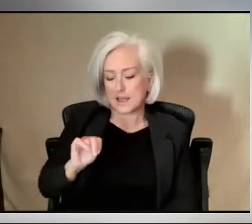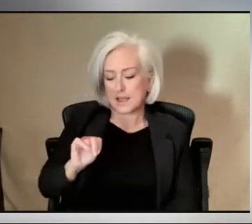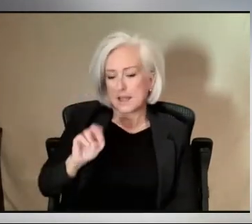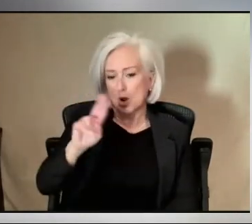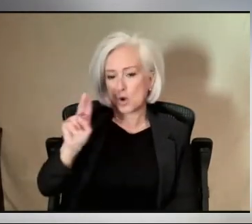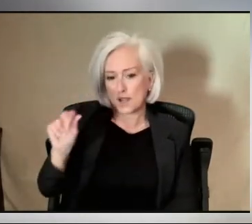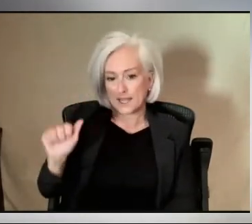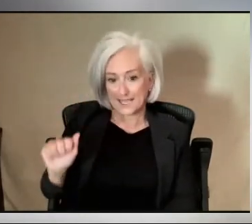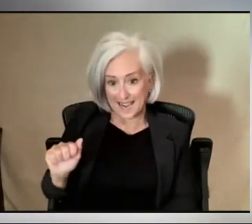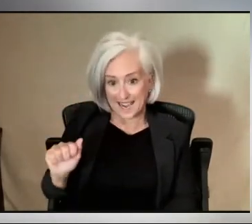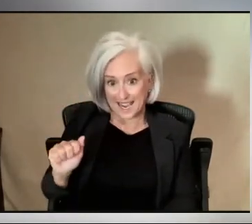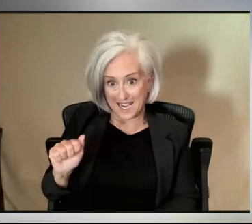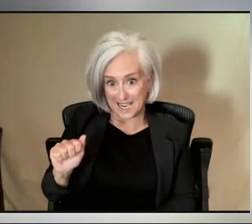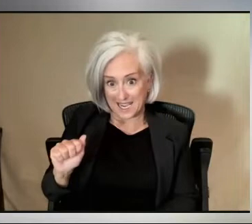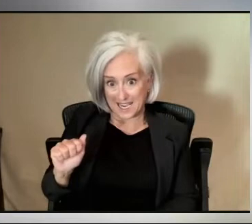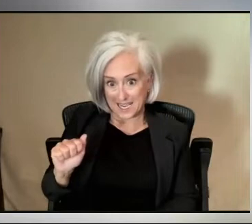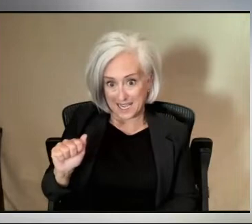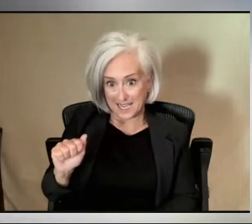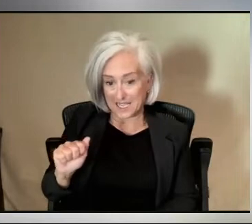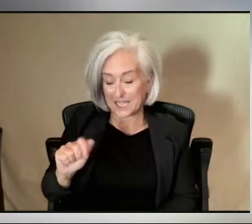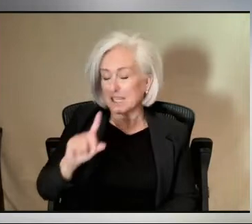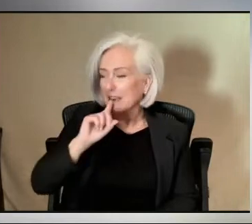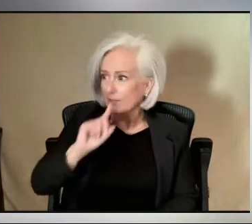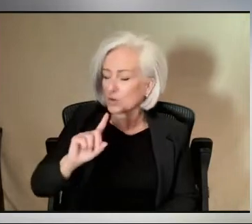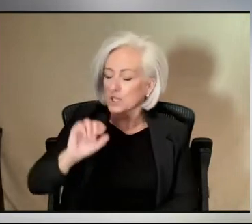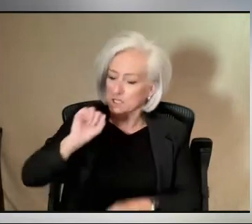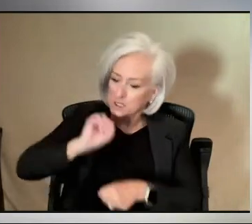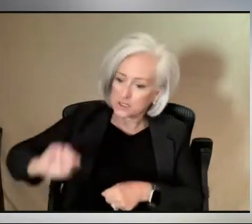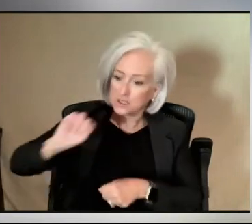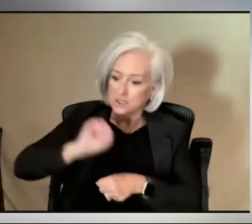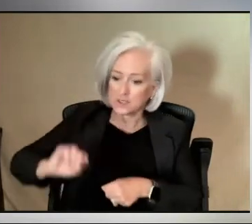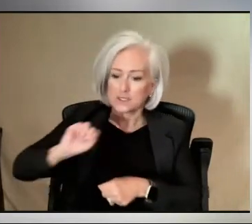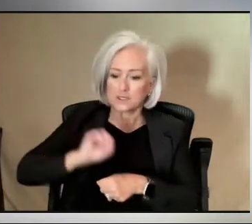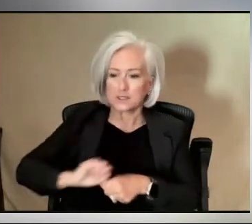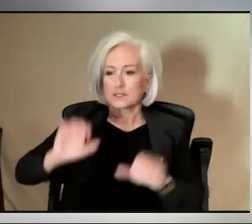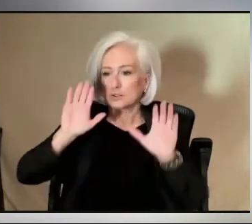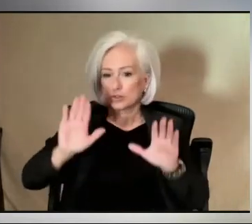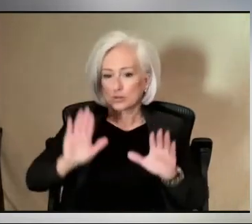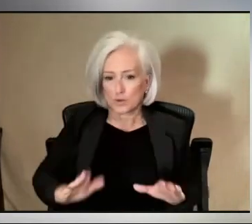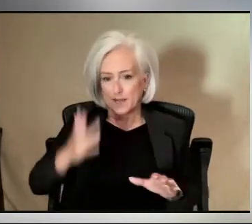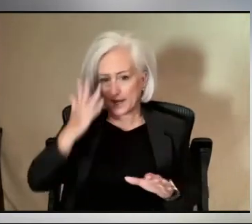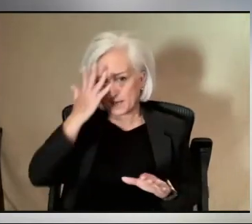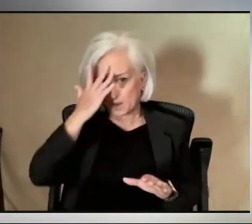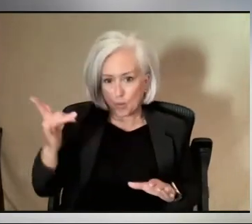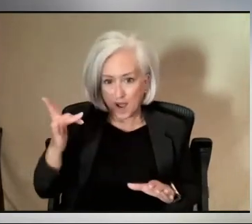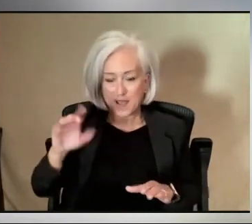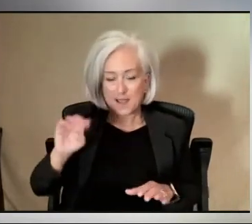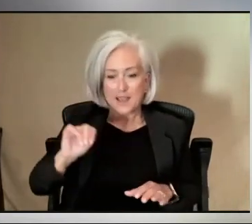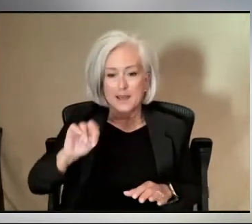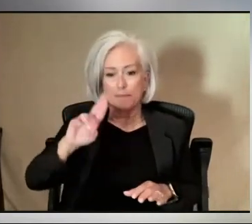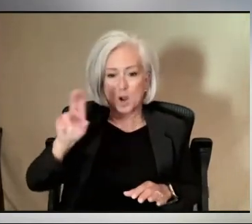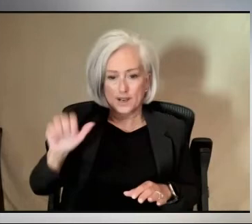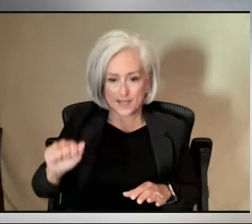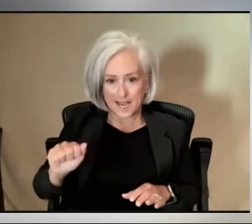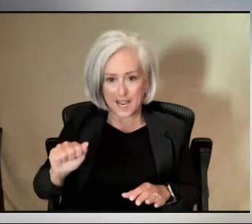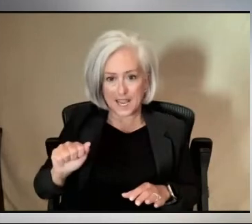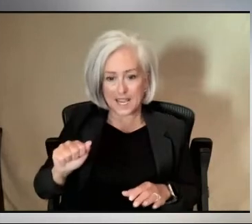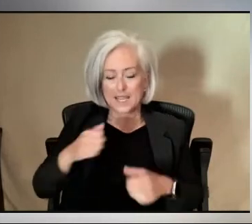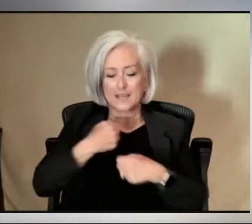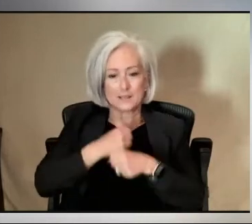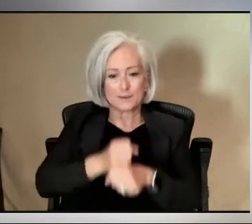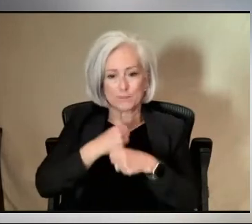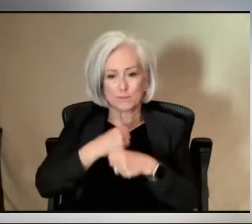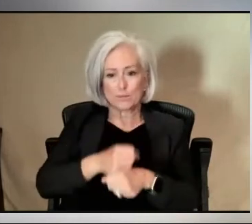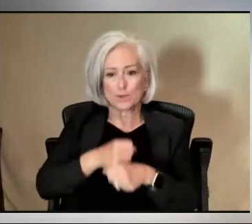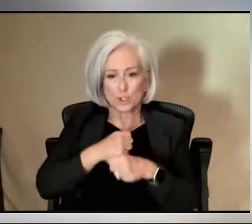done a yeoman's job because they induce really profound